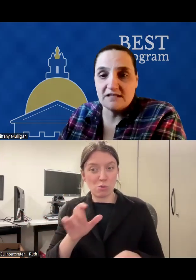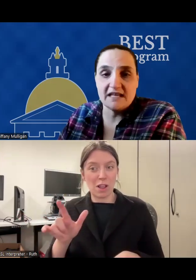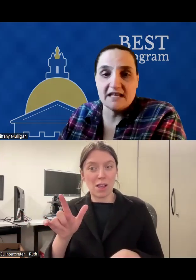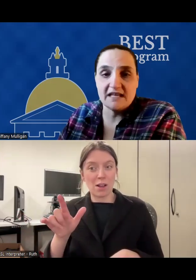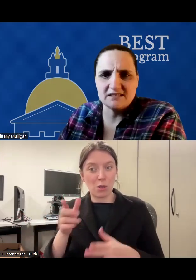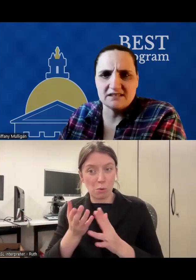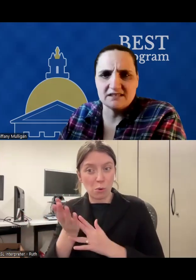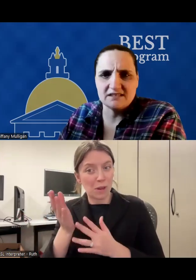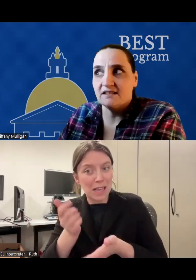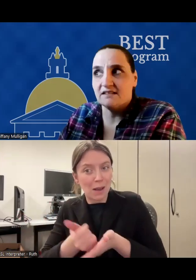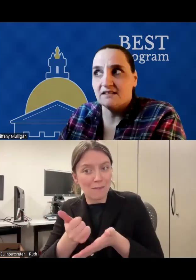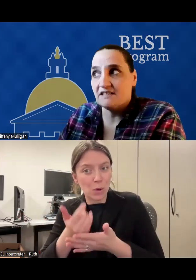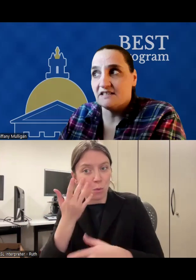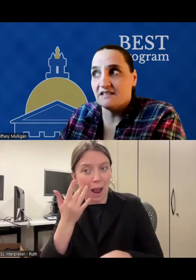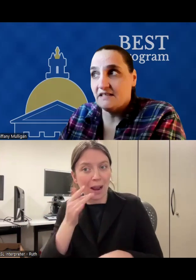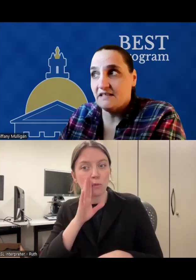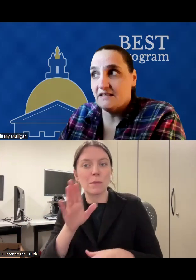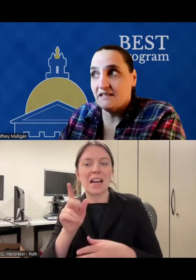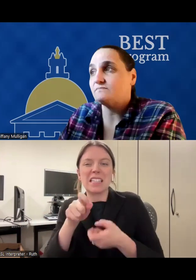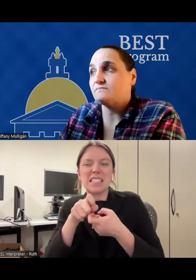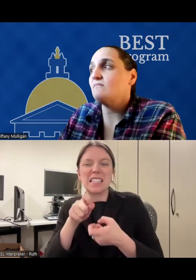gets you down to like the details you need.